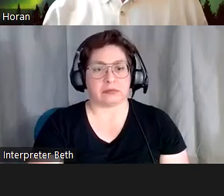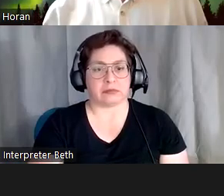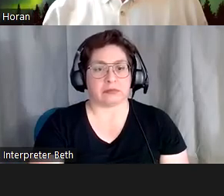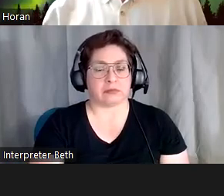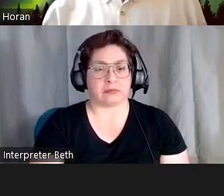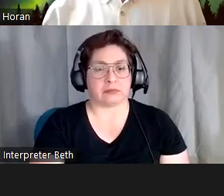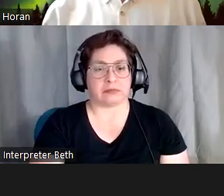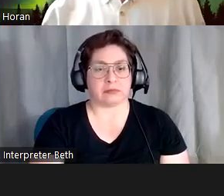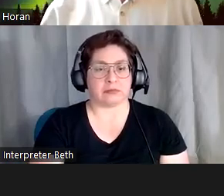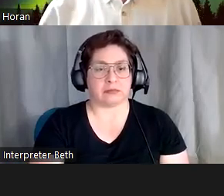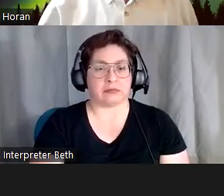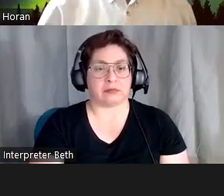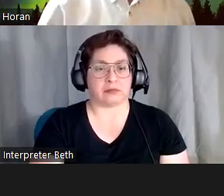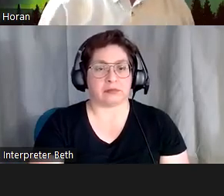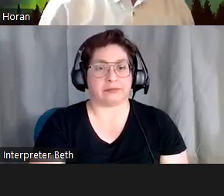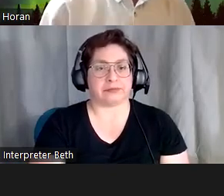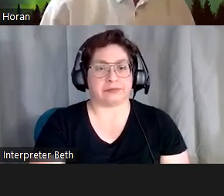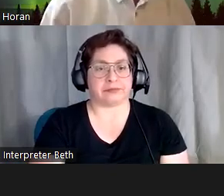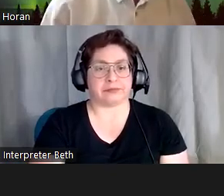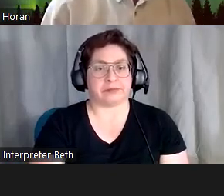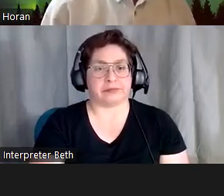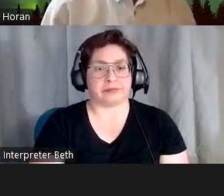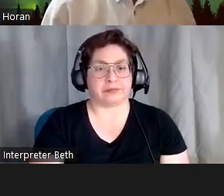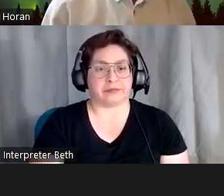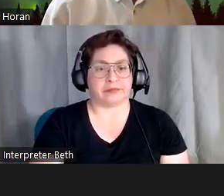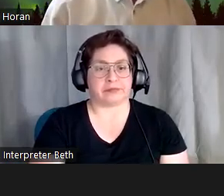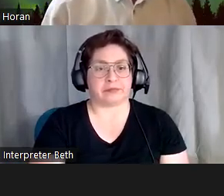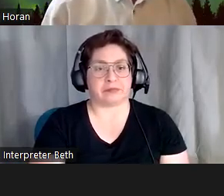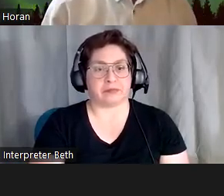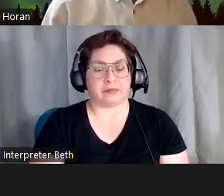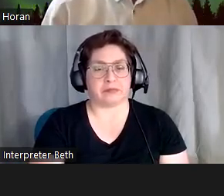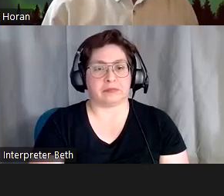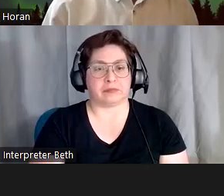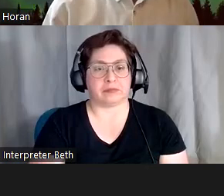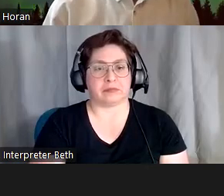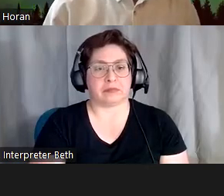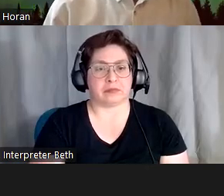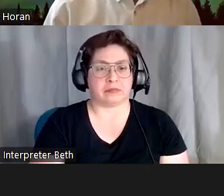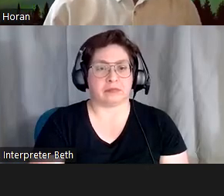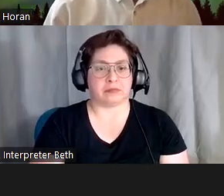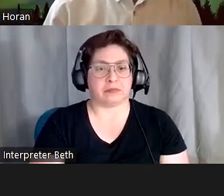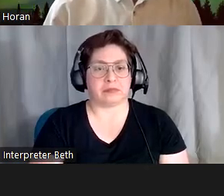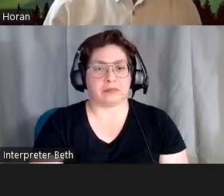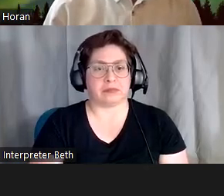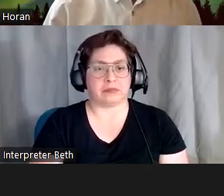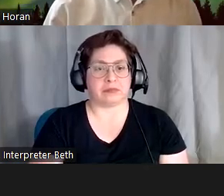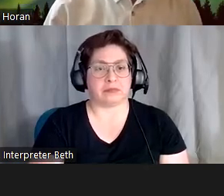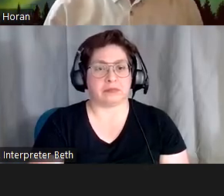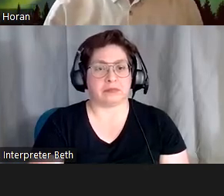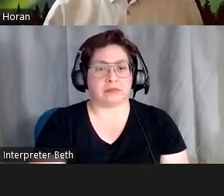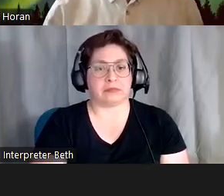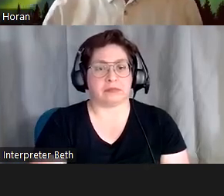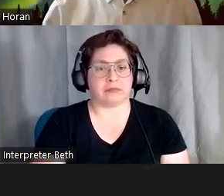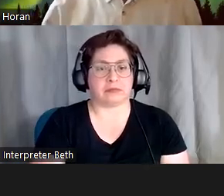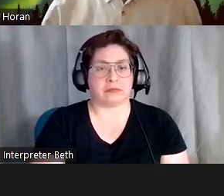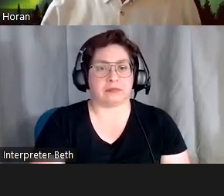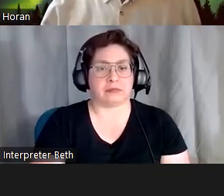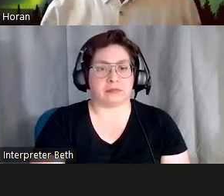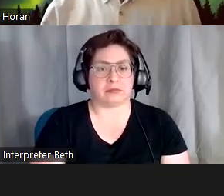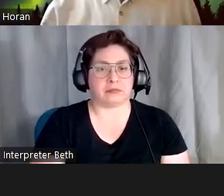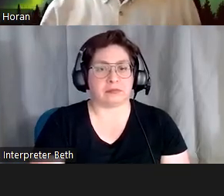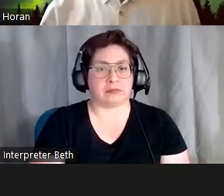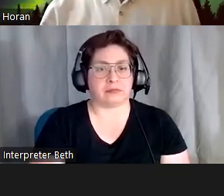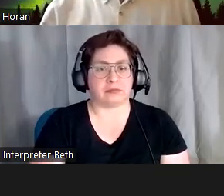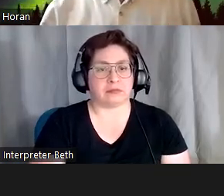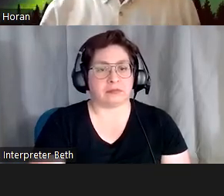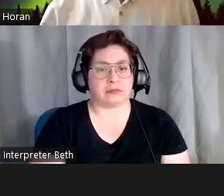to identify different management opportunities for a species. And I think for many invasive species, we already sort of know what those